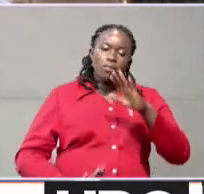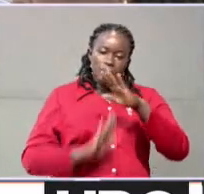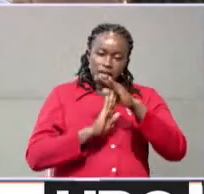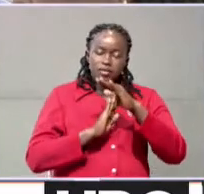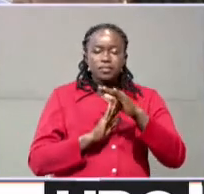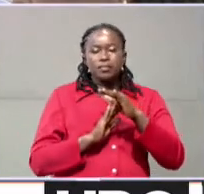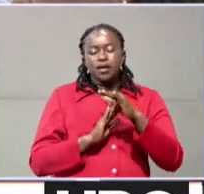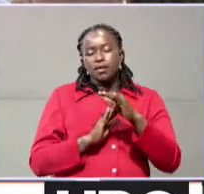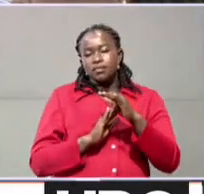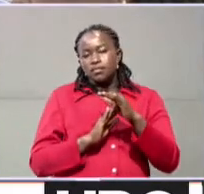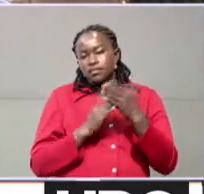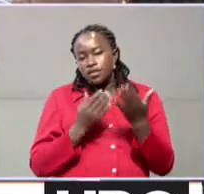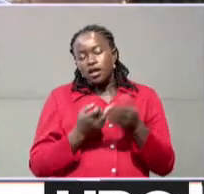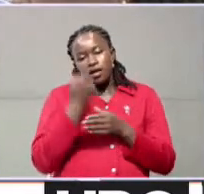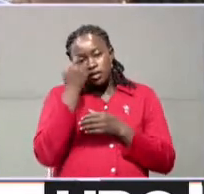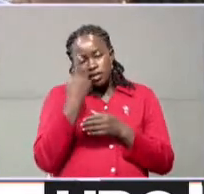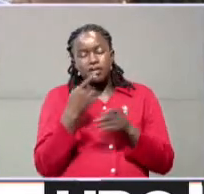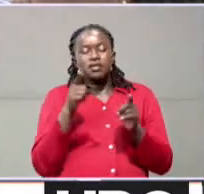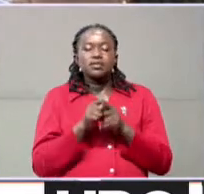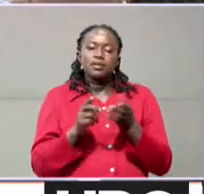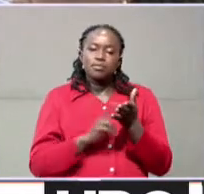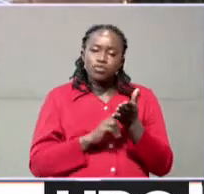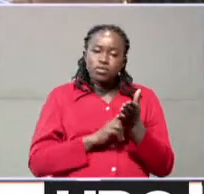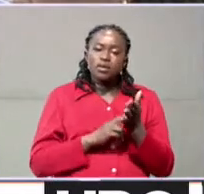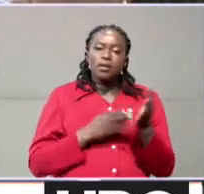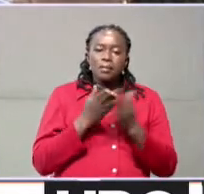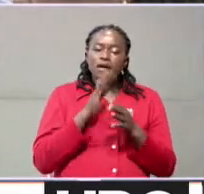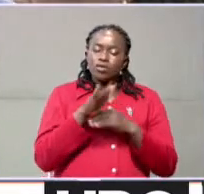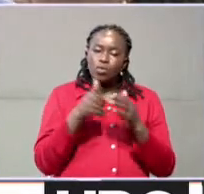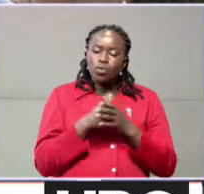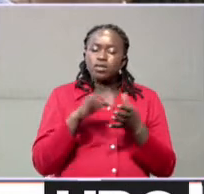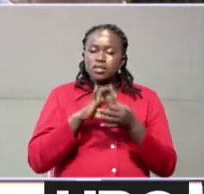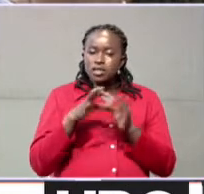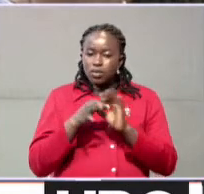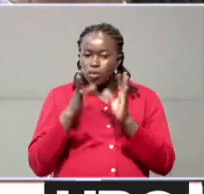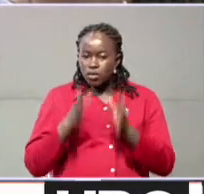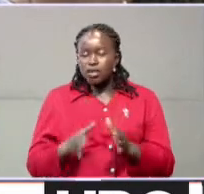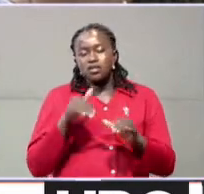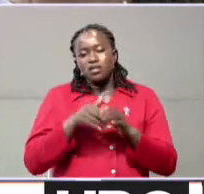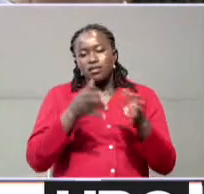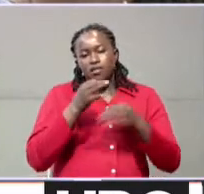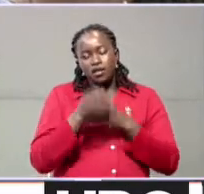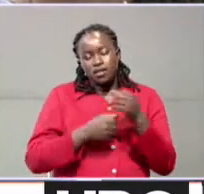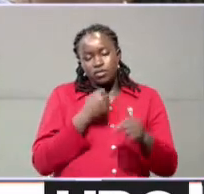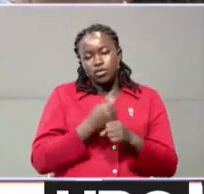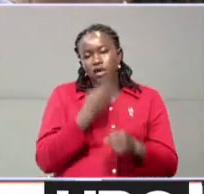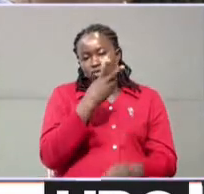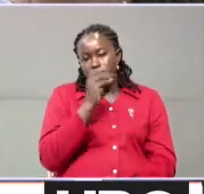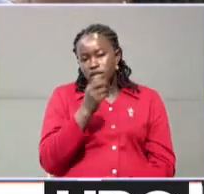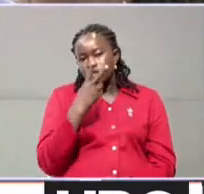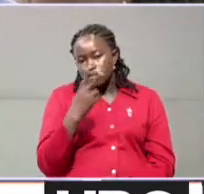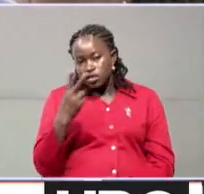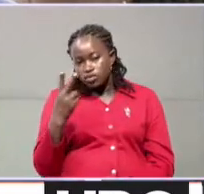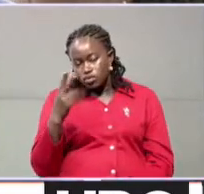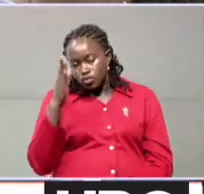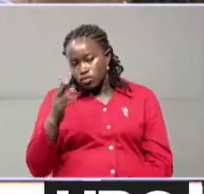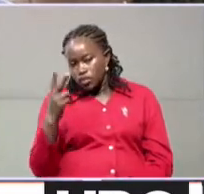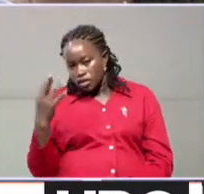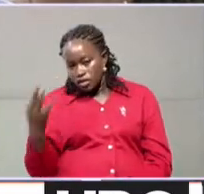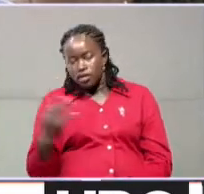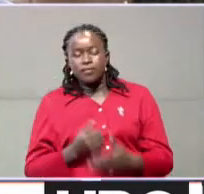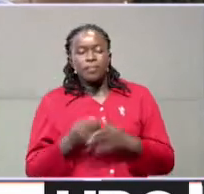intake understanding and utilization by all the stakeholders in the financial year 2022 2023 the